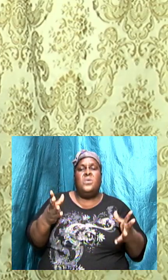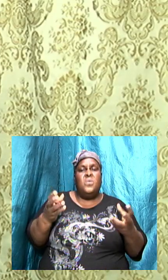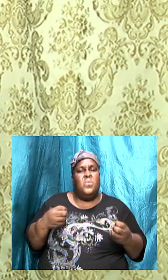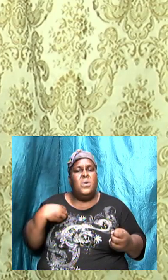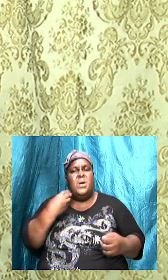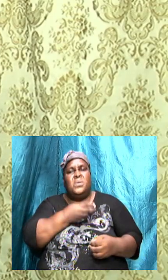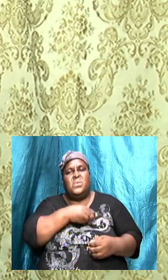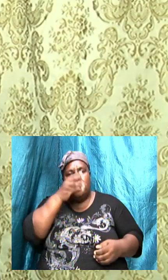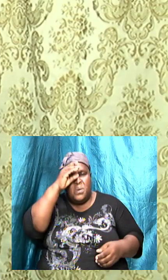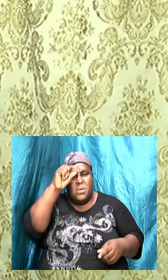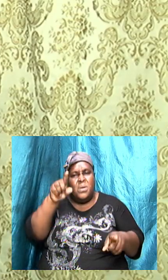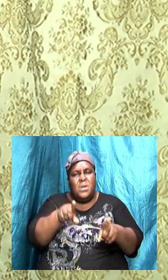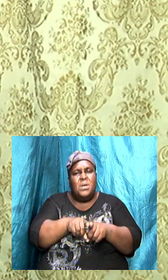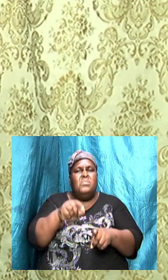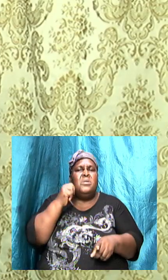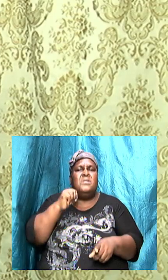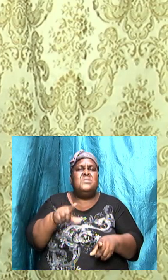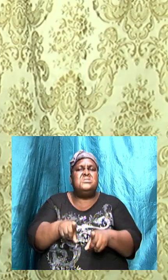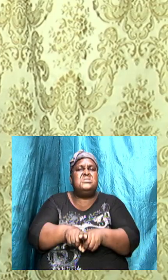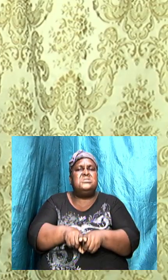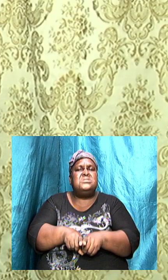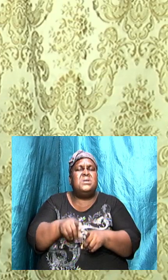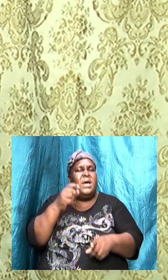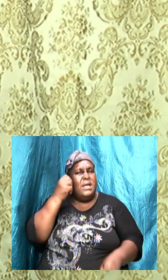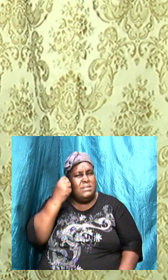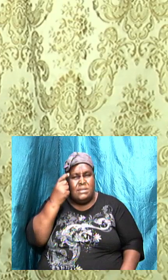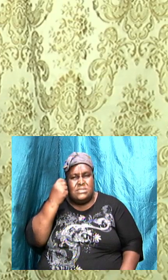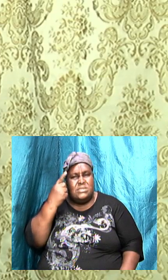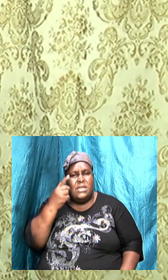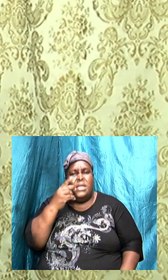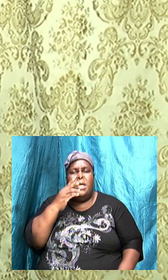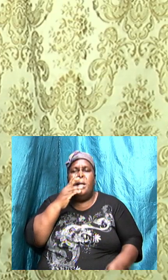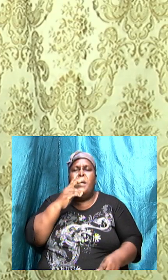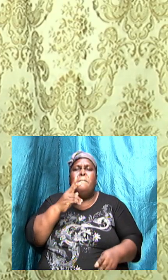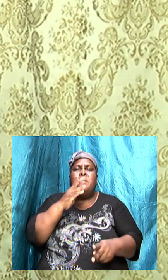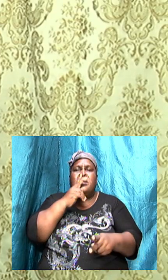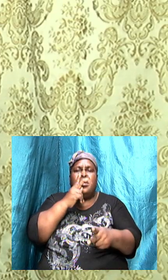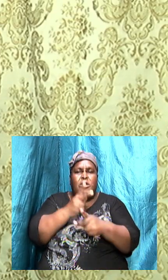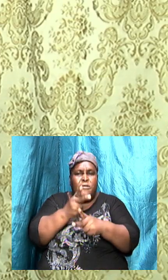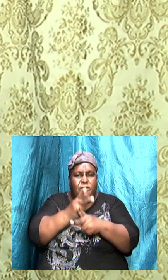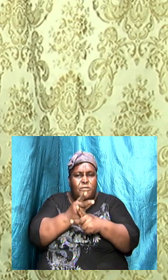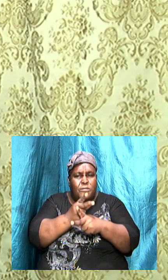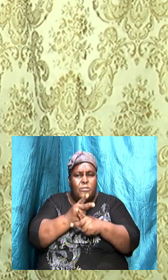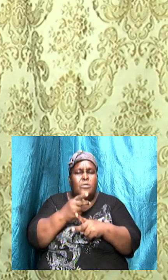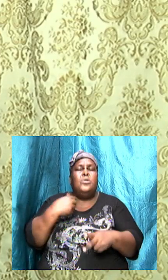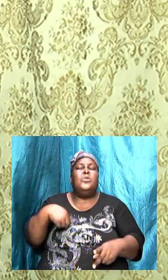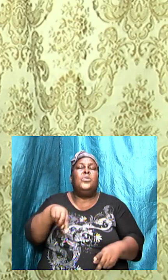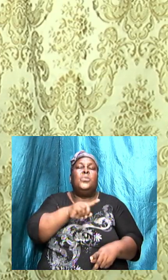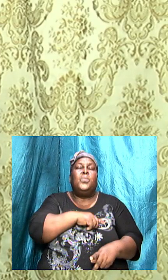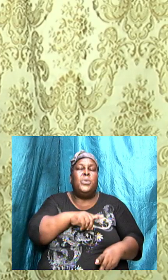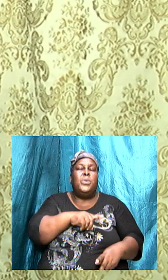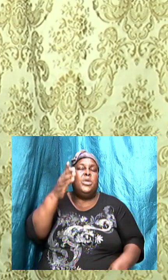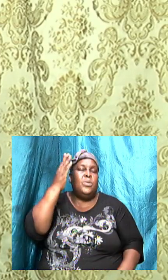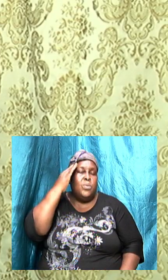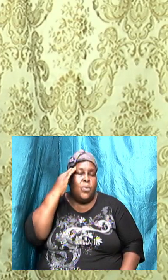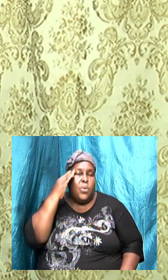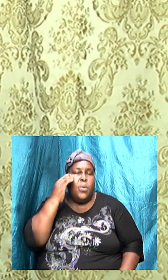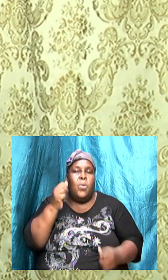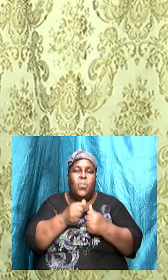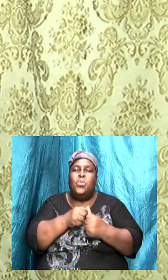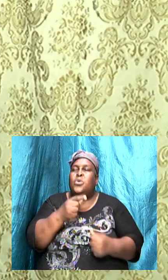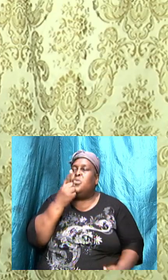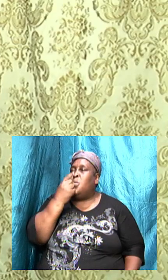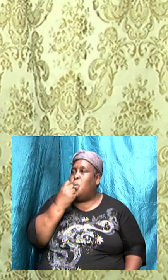and sisters, to understand that and to be careful that, yes, We know with whom we